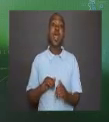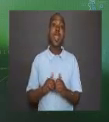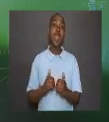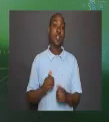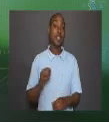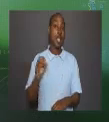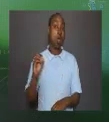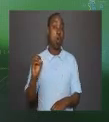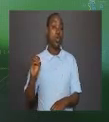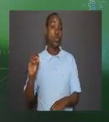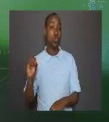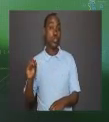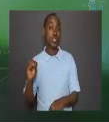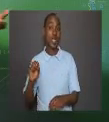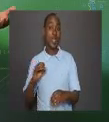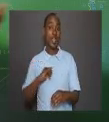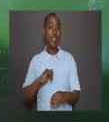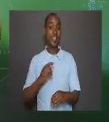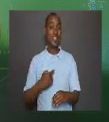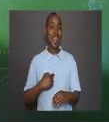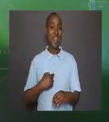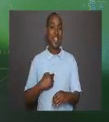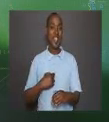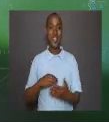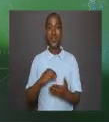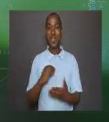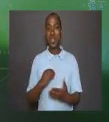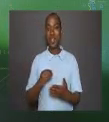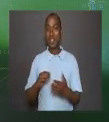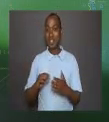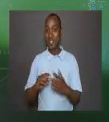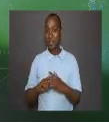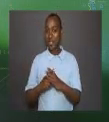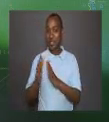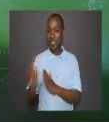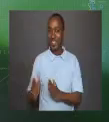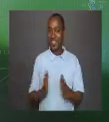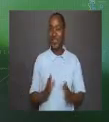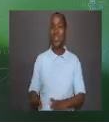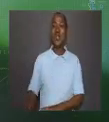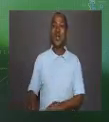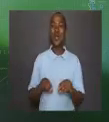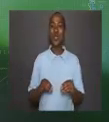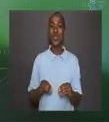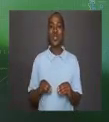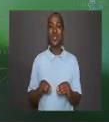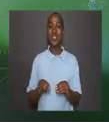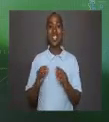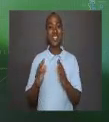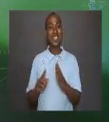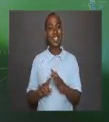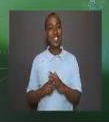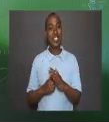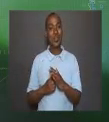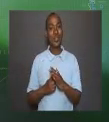to osmosis. Are you ready to begin, students? Let us start